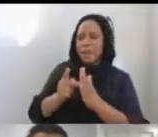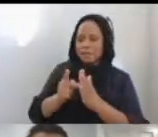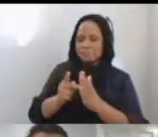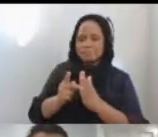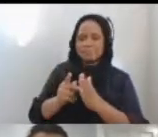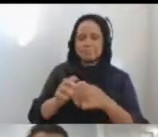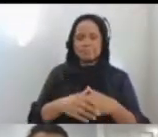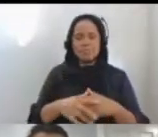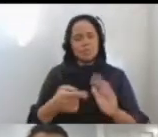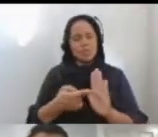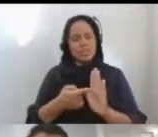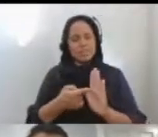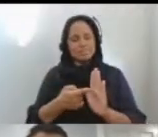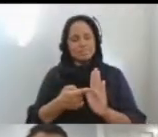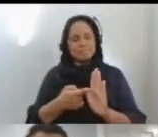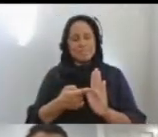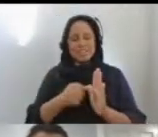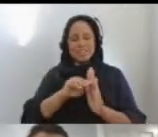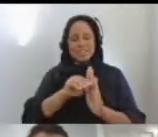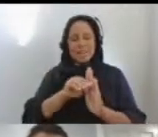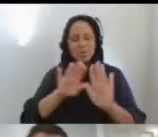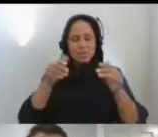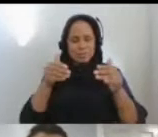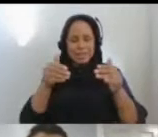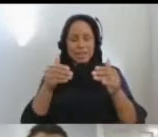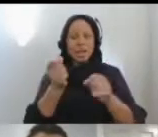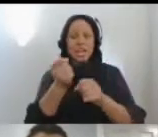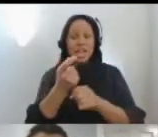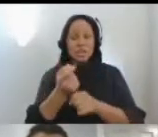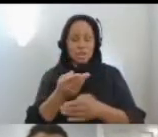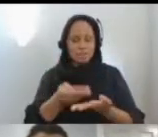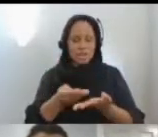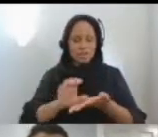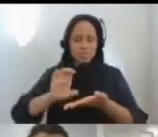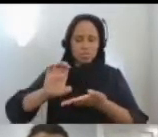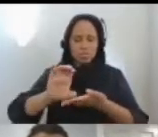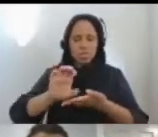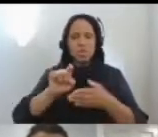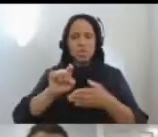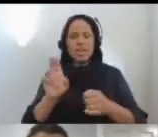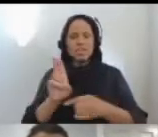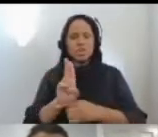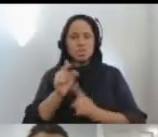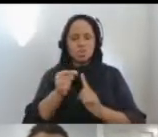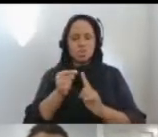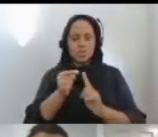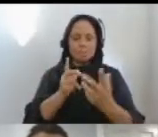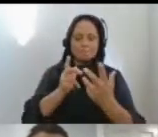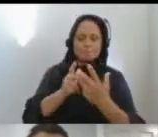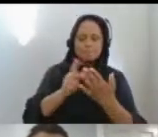this whole model is based on. It's an annual fund that you get to use to build programming specific to your